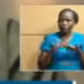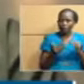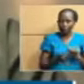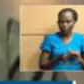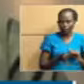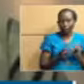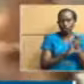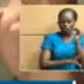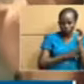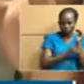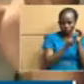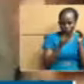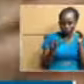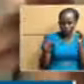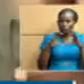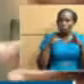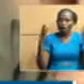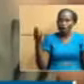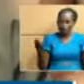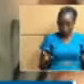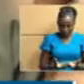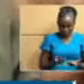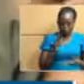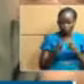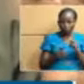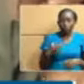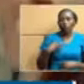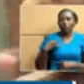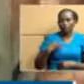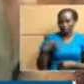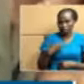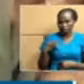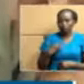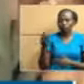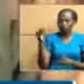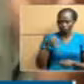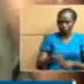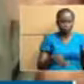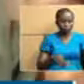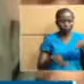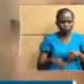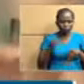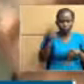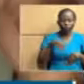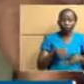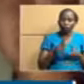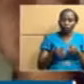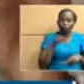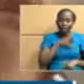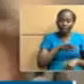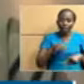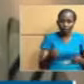the country, world over. And people volunteered to bring in their contribution. Everyone brought in. People gave in their salaries. Don't